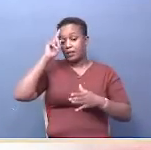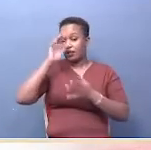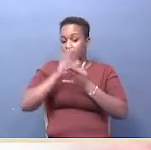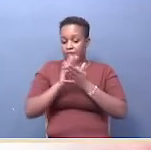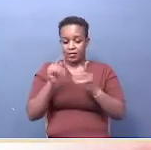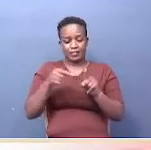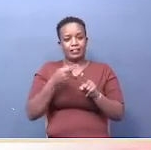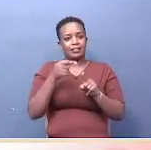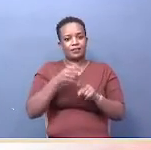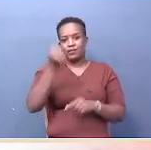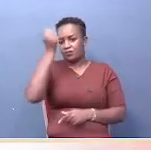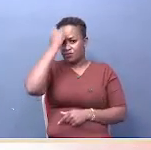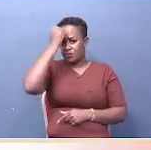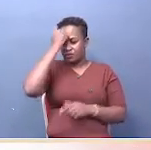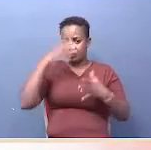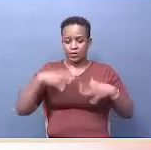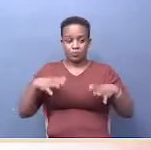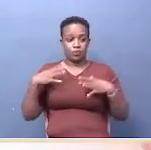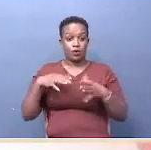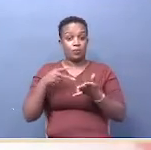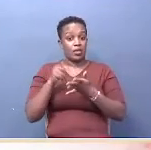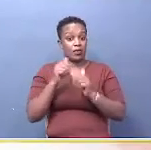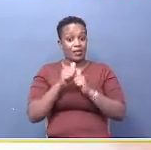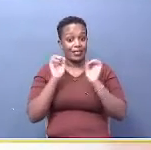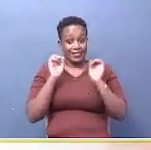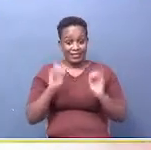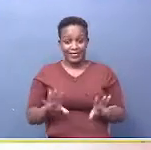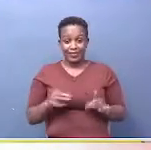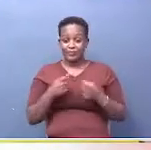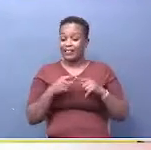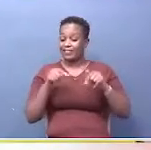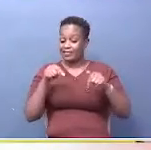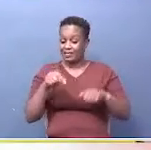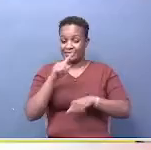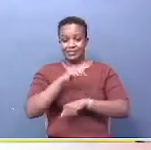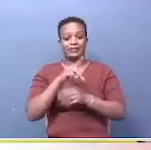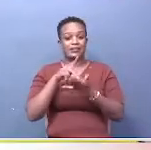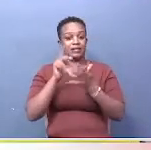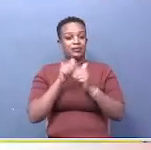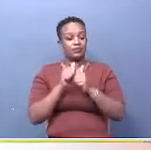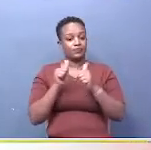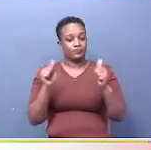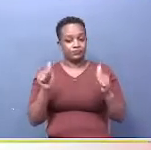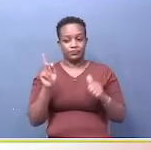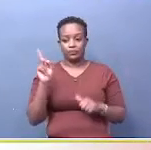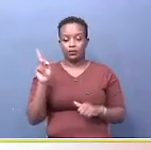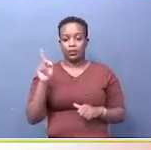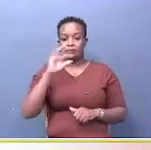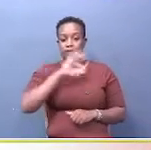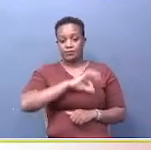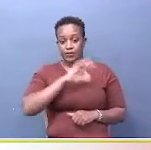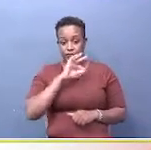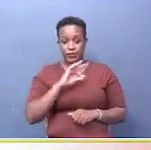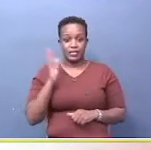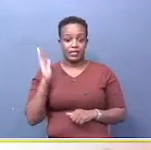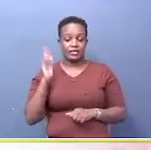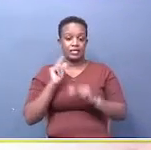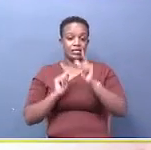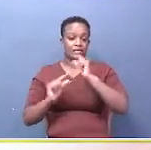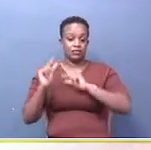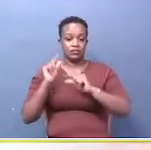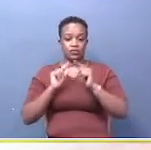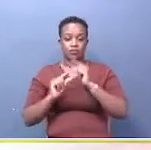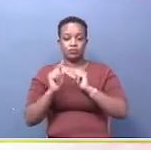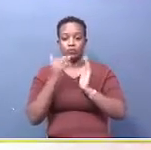the illiterate, it doesn't pay well, but it does pay. Helen Chepkemboi is one of the beneficiaries of the Generation Program who graduated